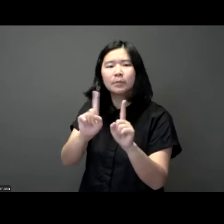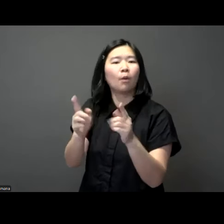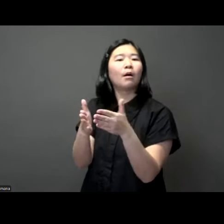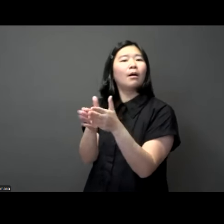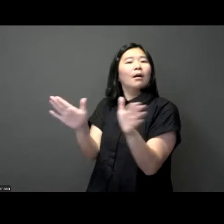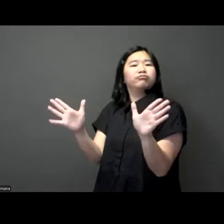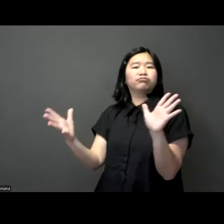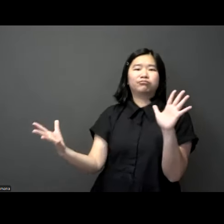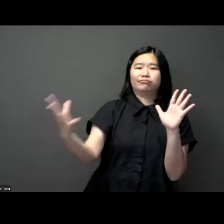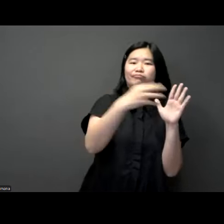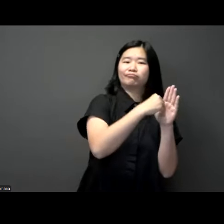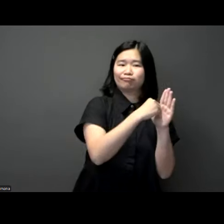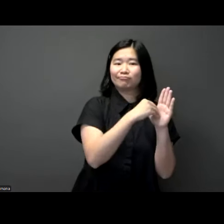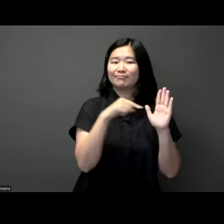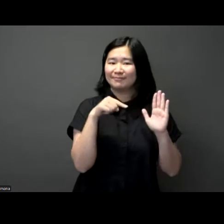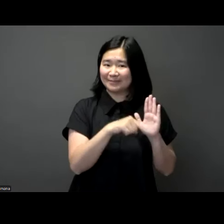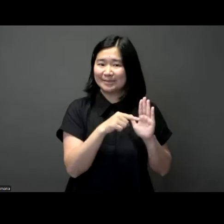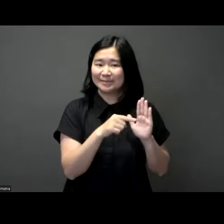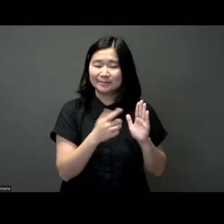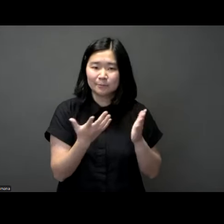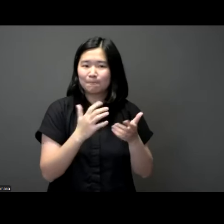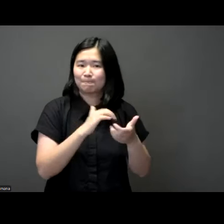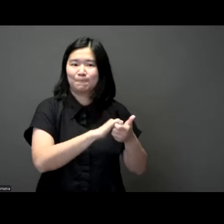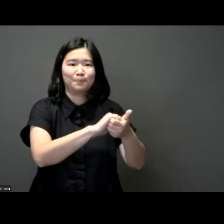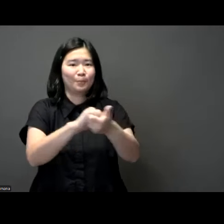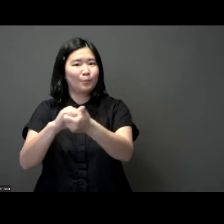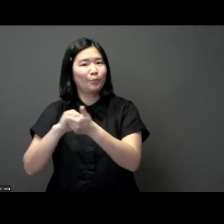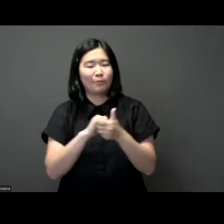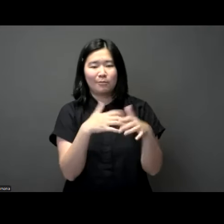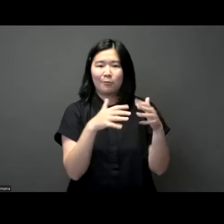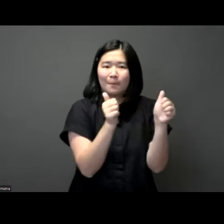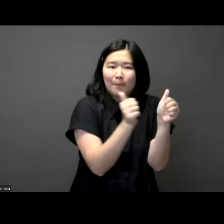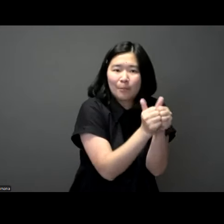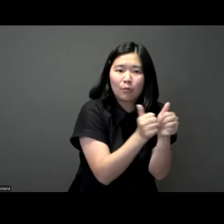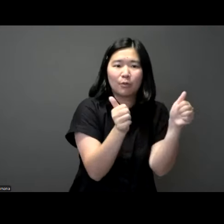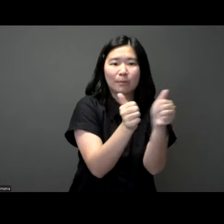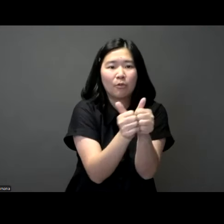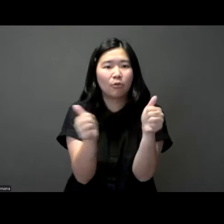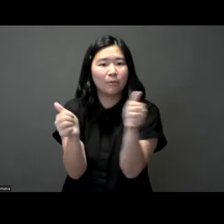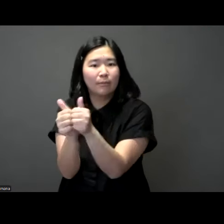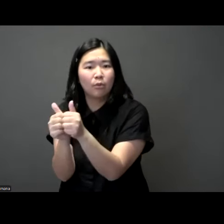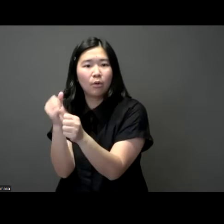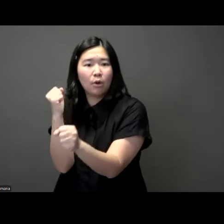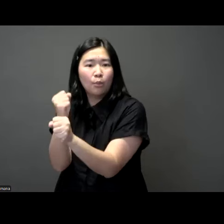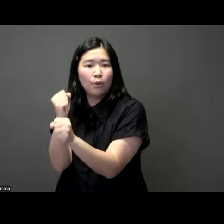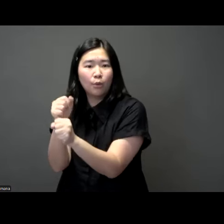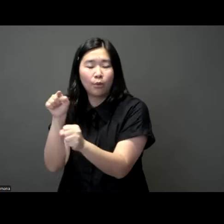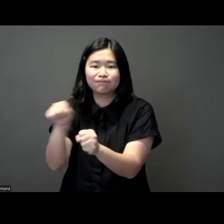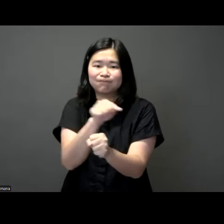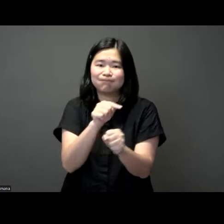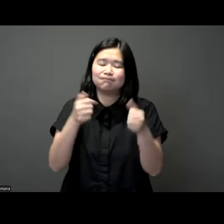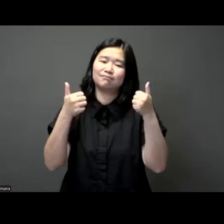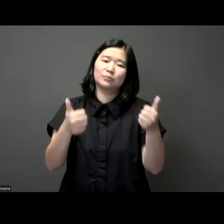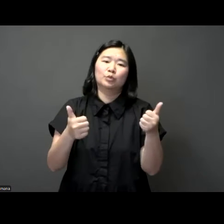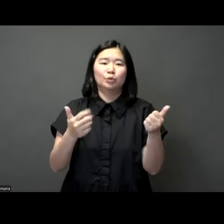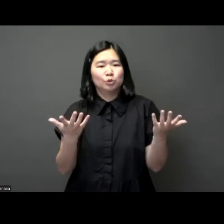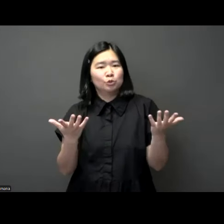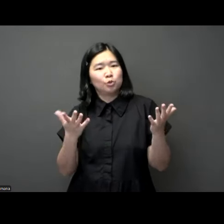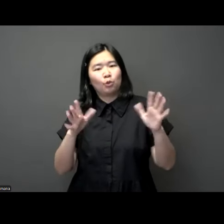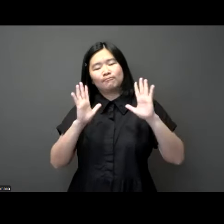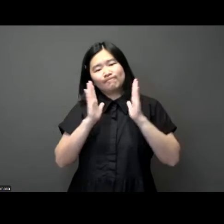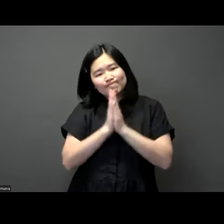those efforts. So before closing, I really want to thank our partners for everyone who has made this webinar